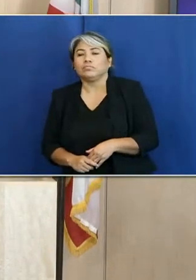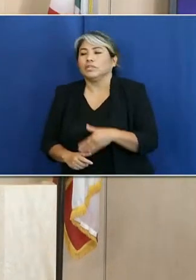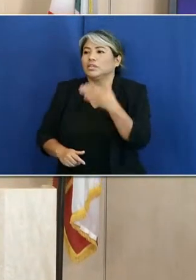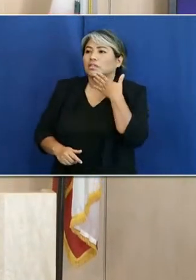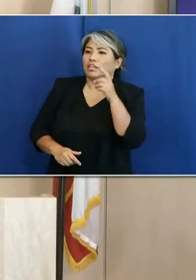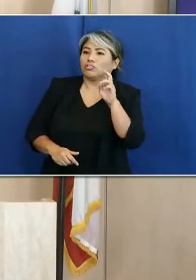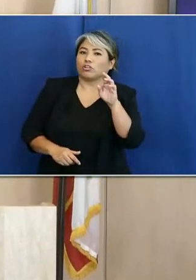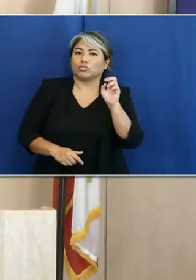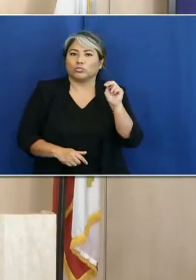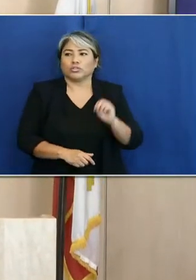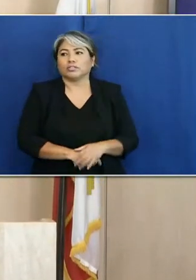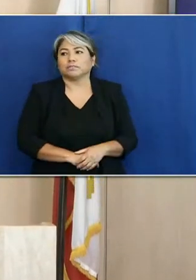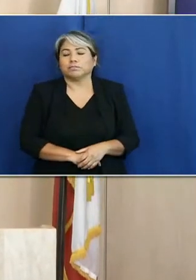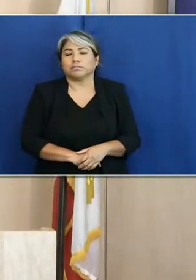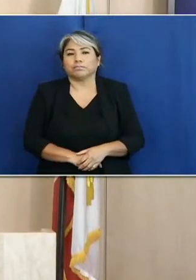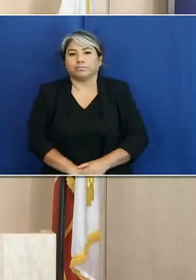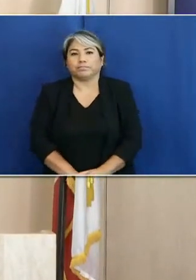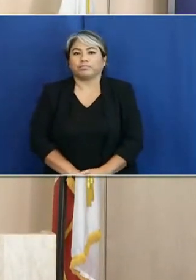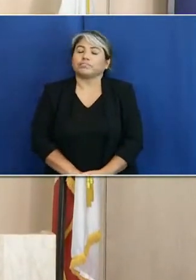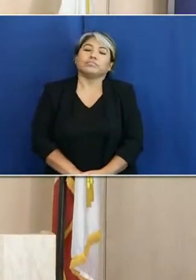Thank you, Dr. Wooten.